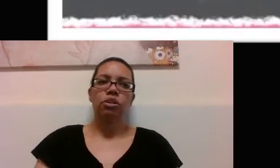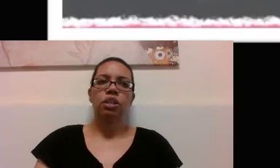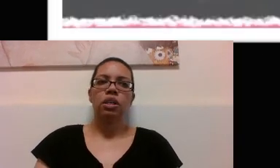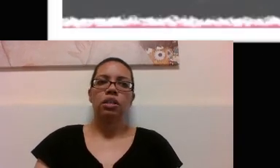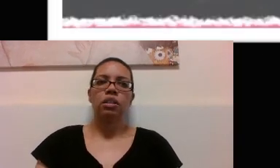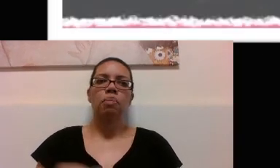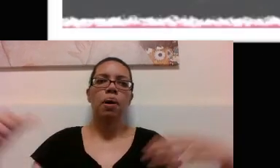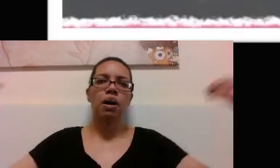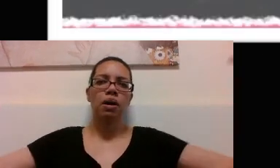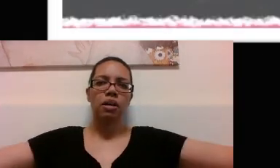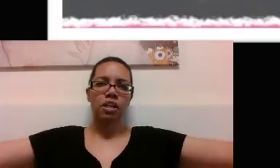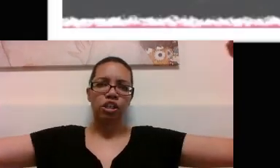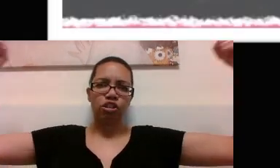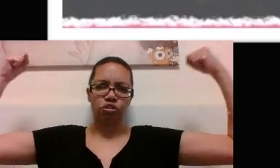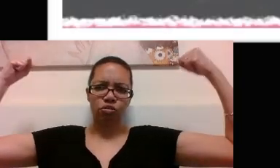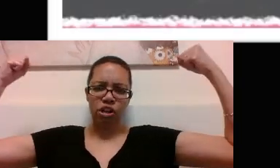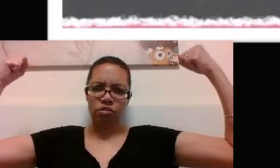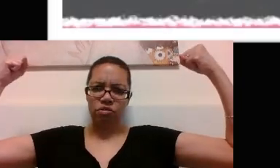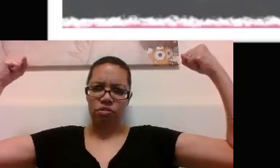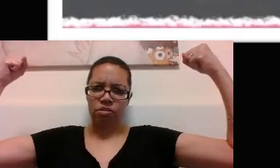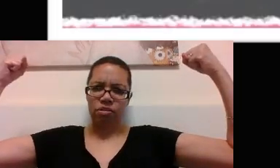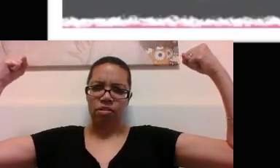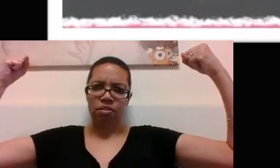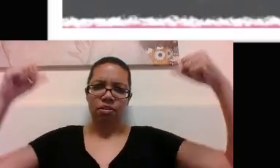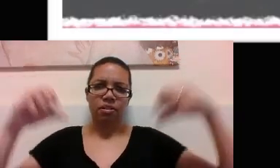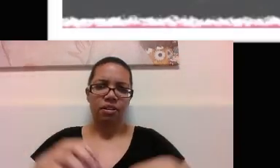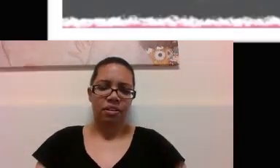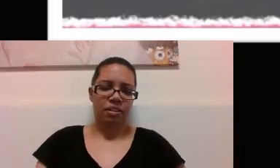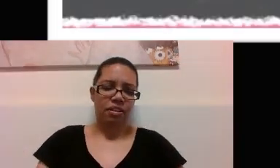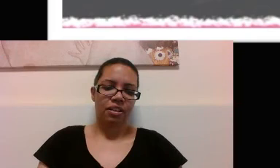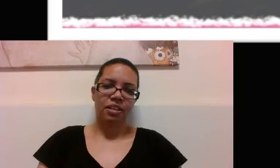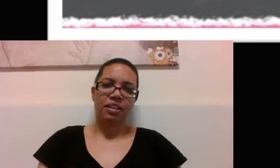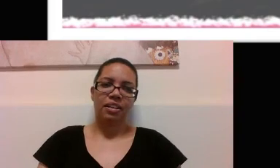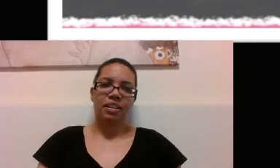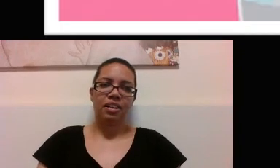He used his super strength.